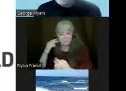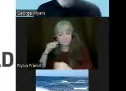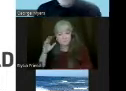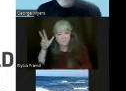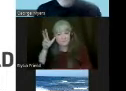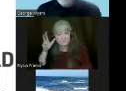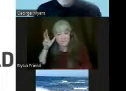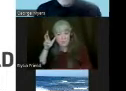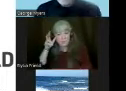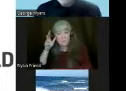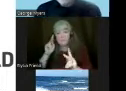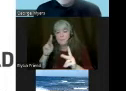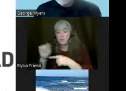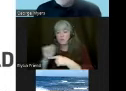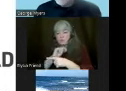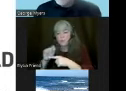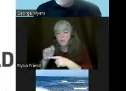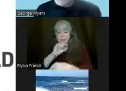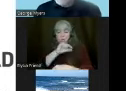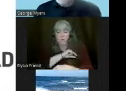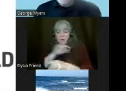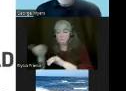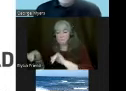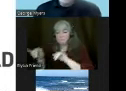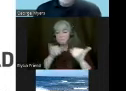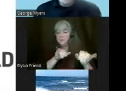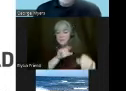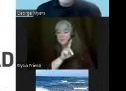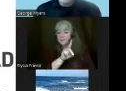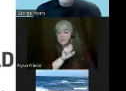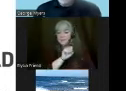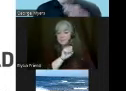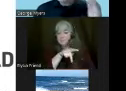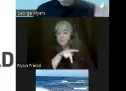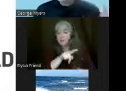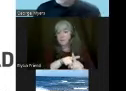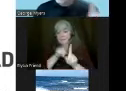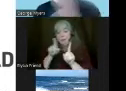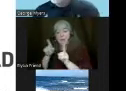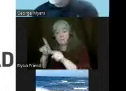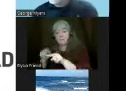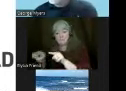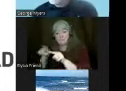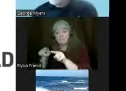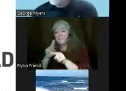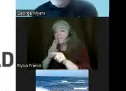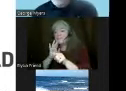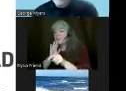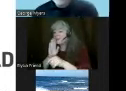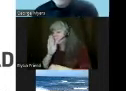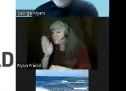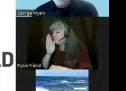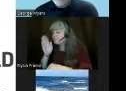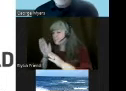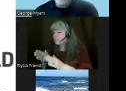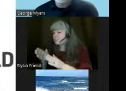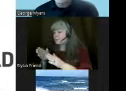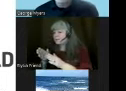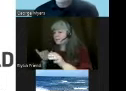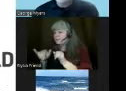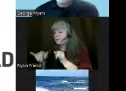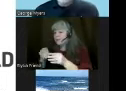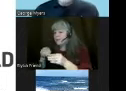qualified in the same way as a DSP would be, but they are just talking to the person living in the home or staying in the